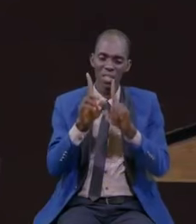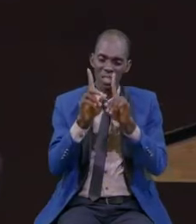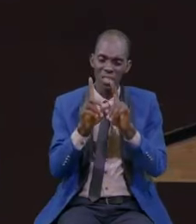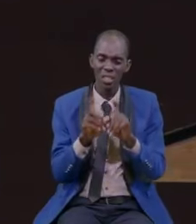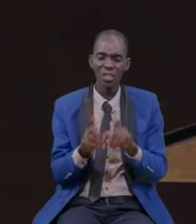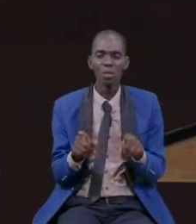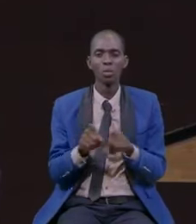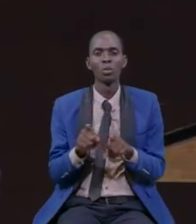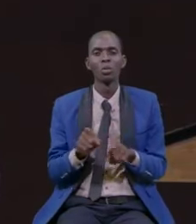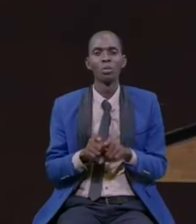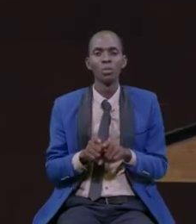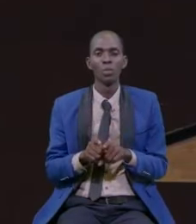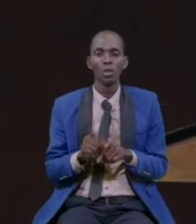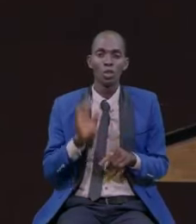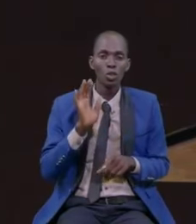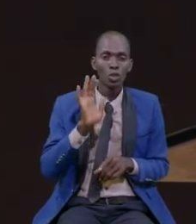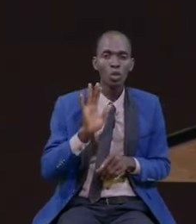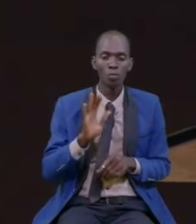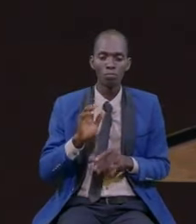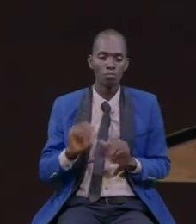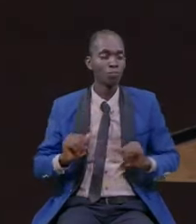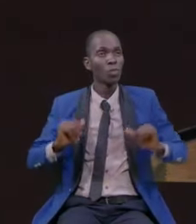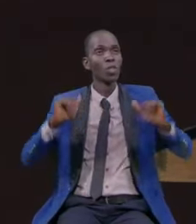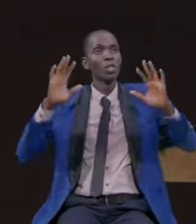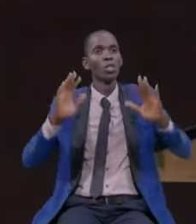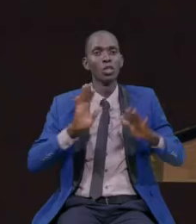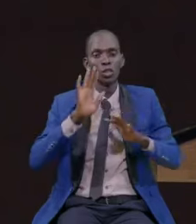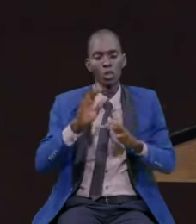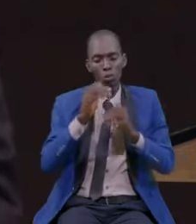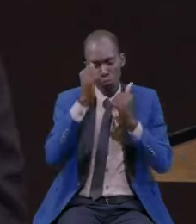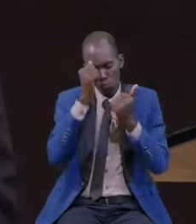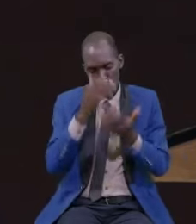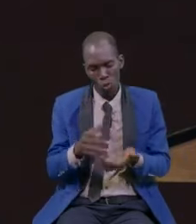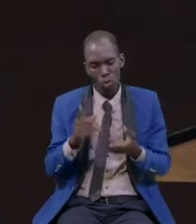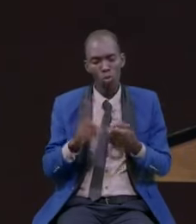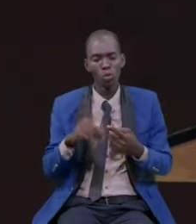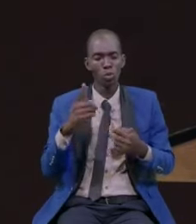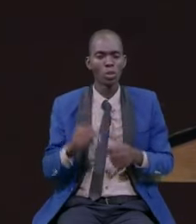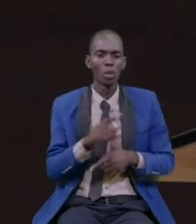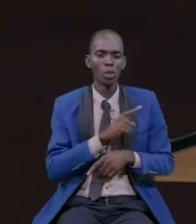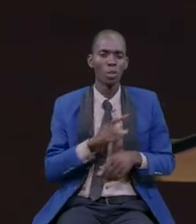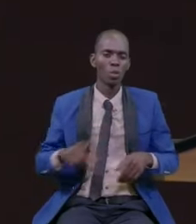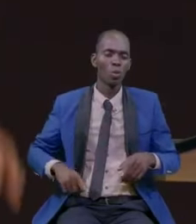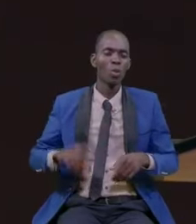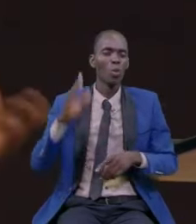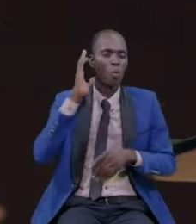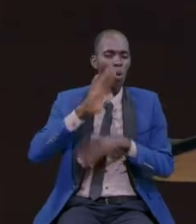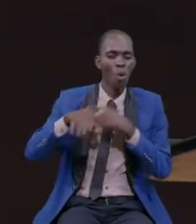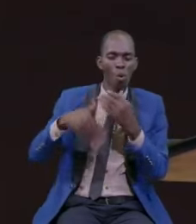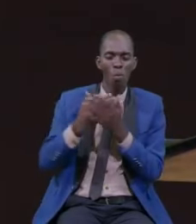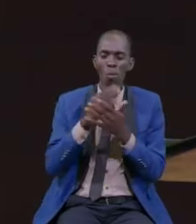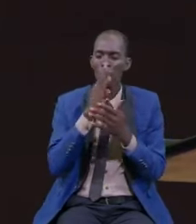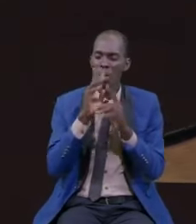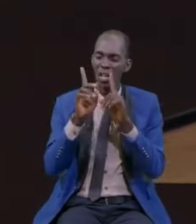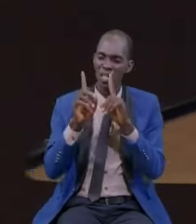your yielded Your Surrender Your submission to the Lord will be tested a people